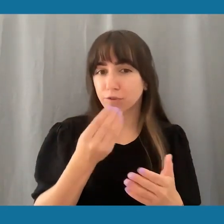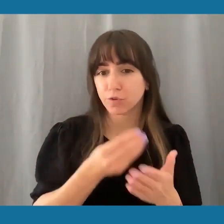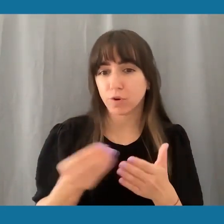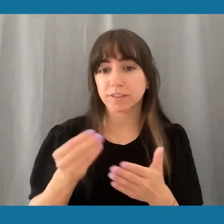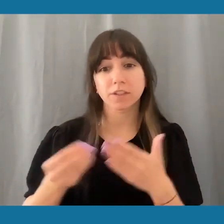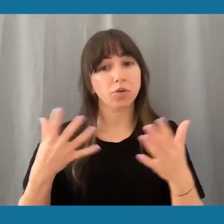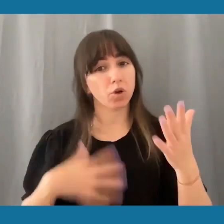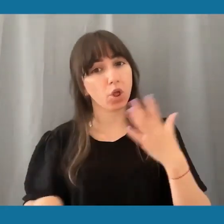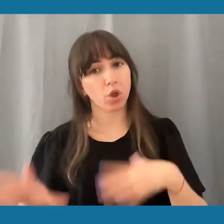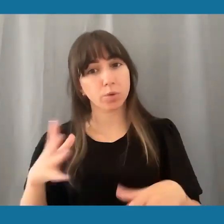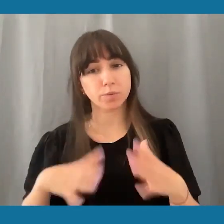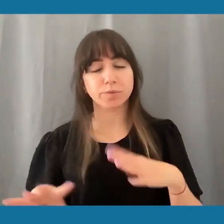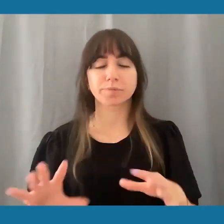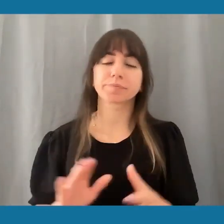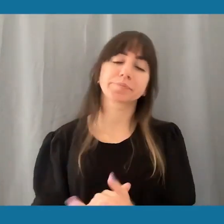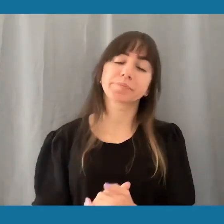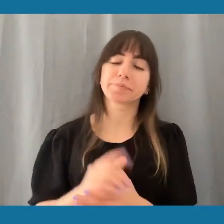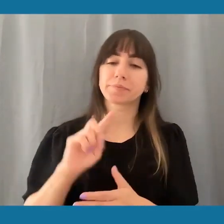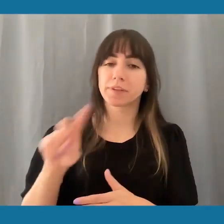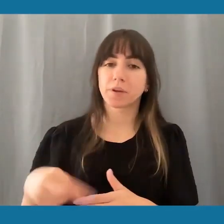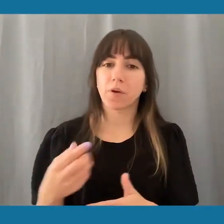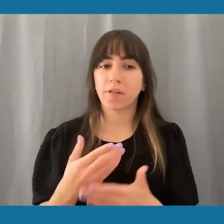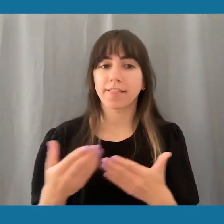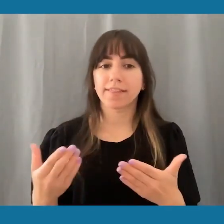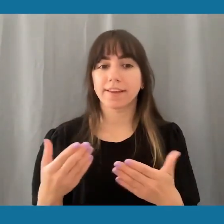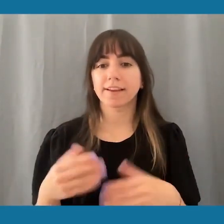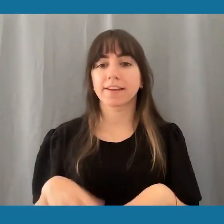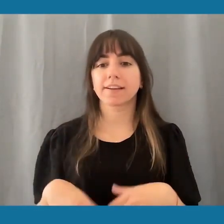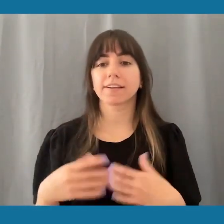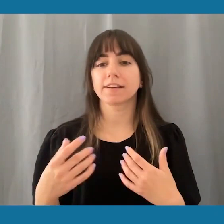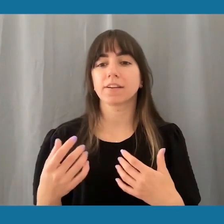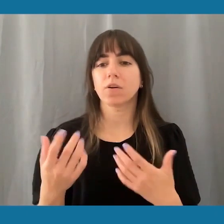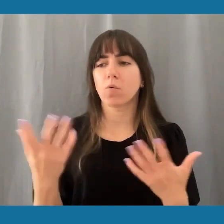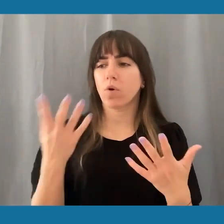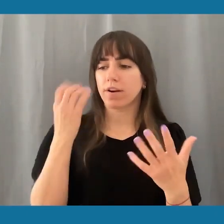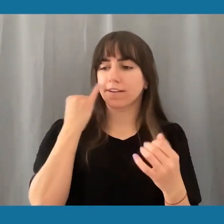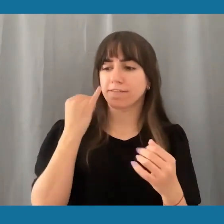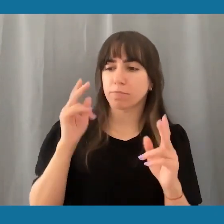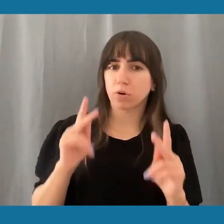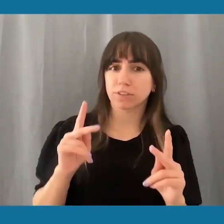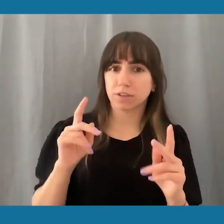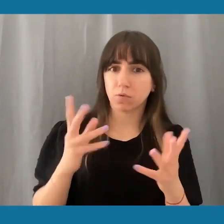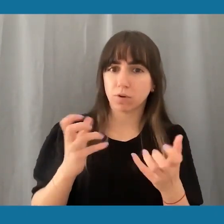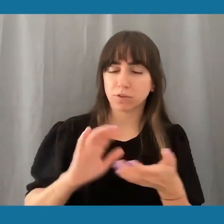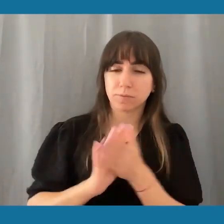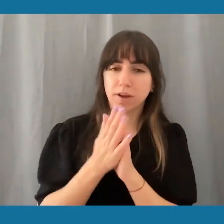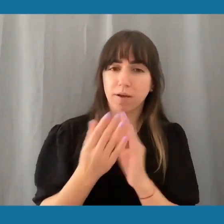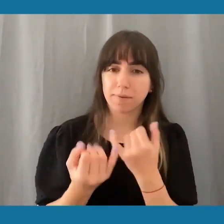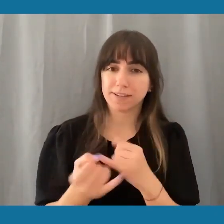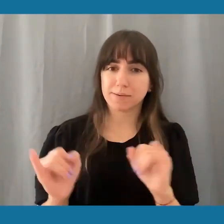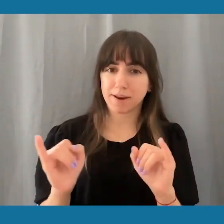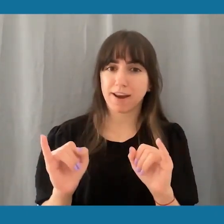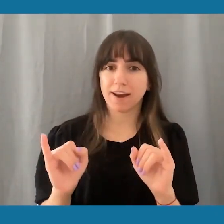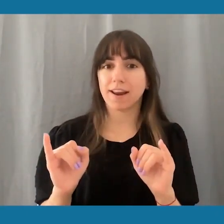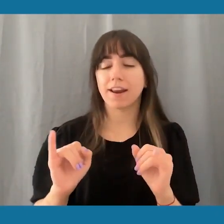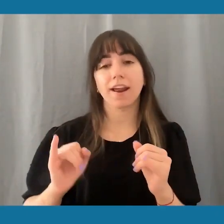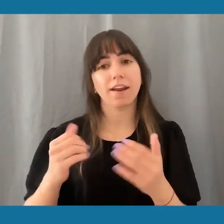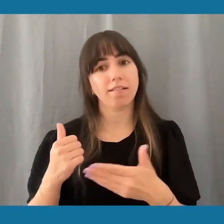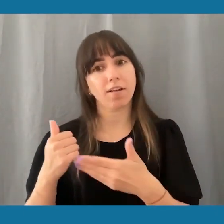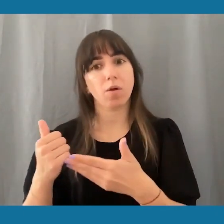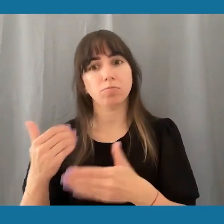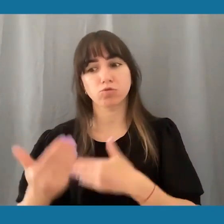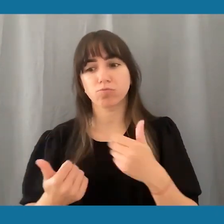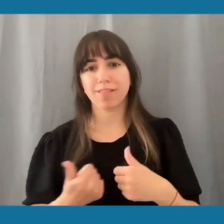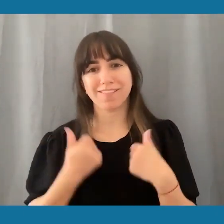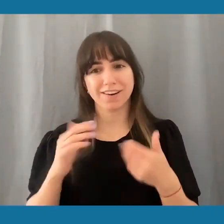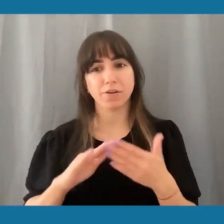and help navigating their community? Then a cell phone and a cell phone plan would be a qualified disability expense. As long as the primary benefit is